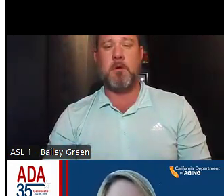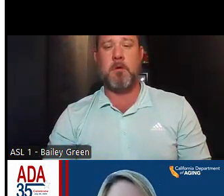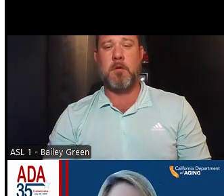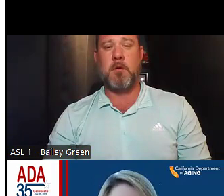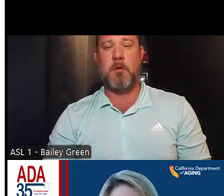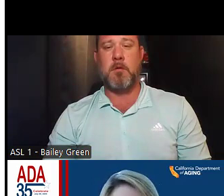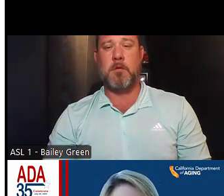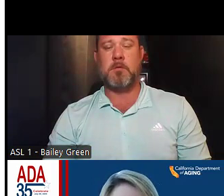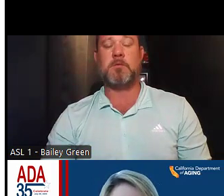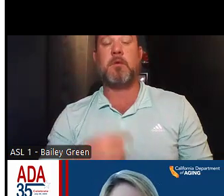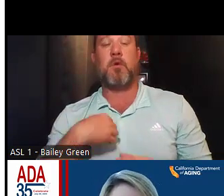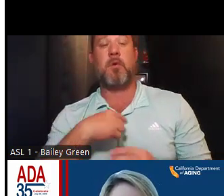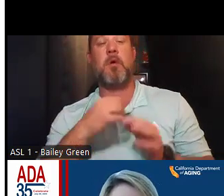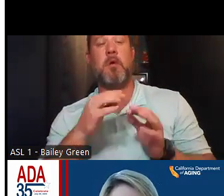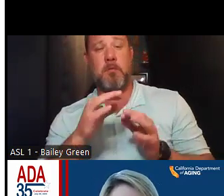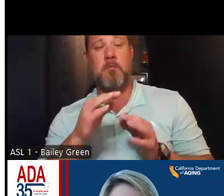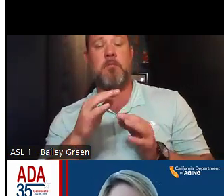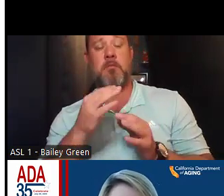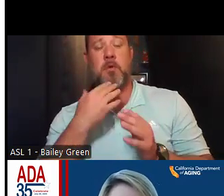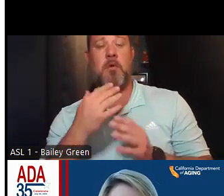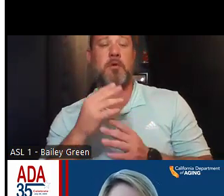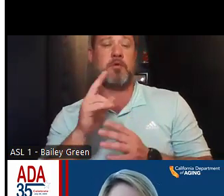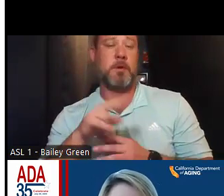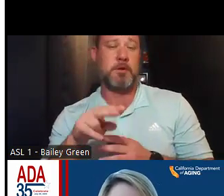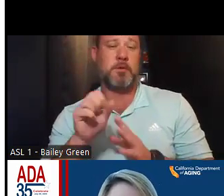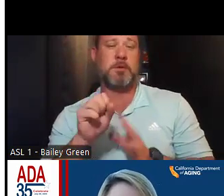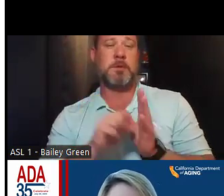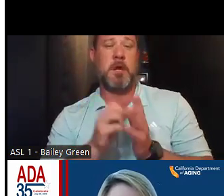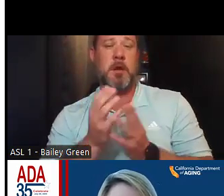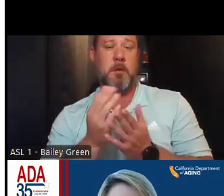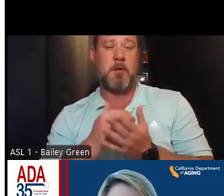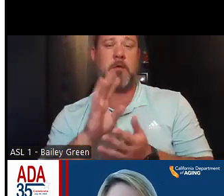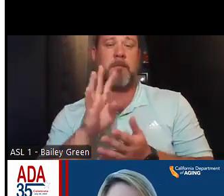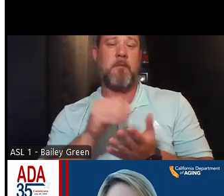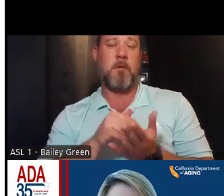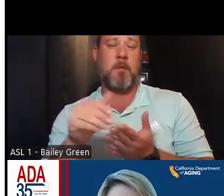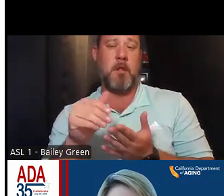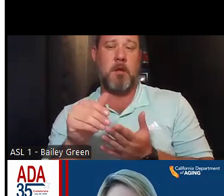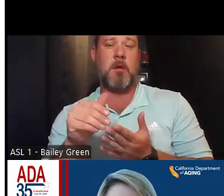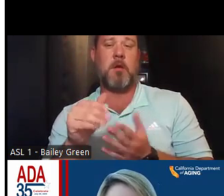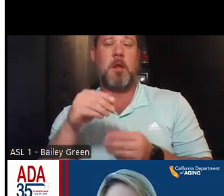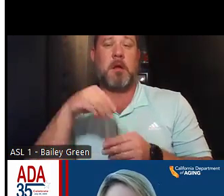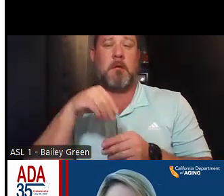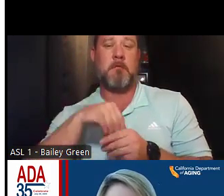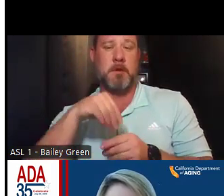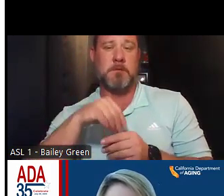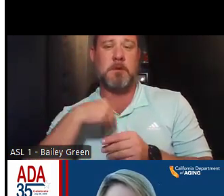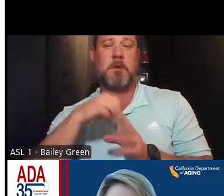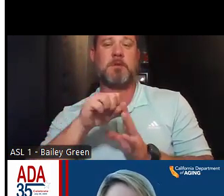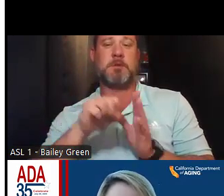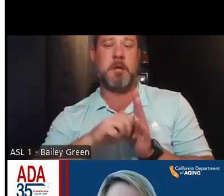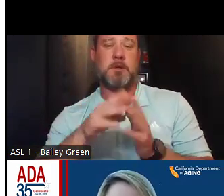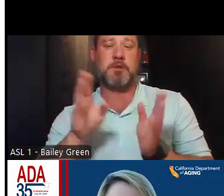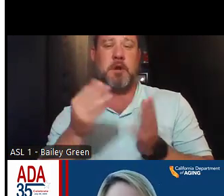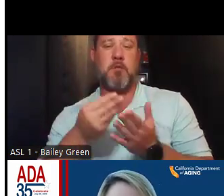So we were really fortunate in the 2022 state budget to get a $4 million investment through our state general